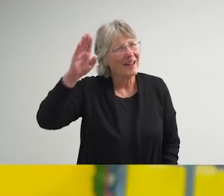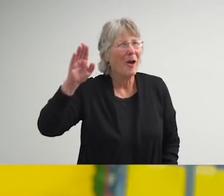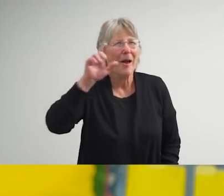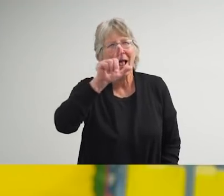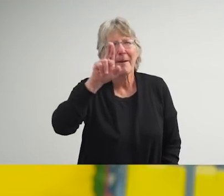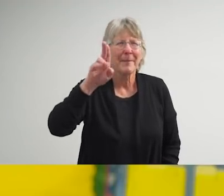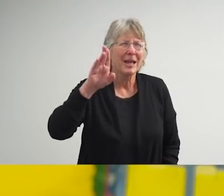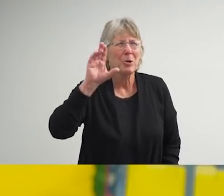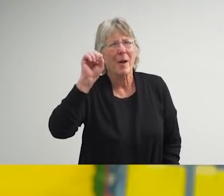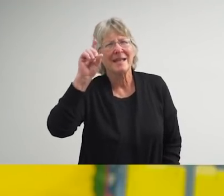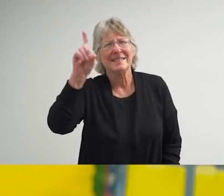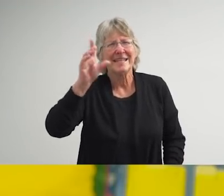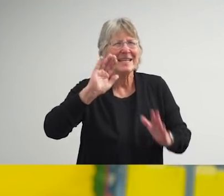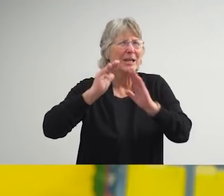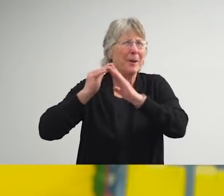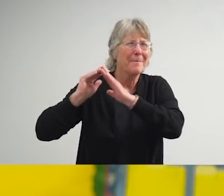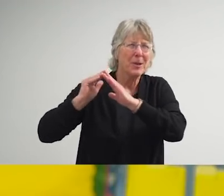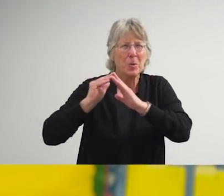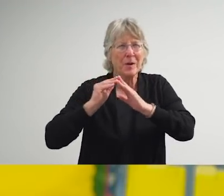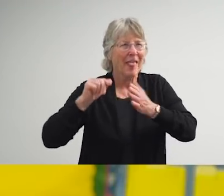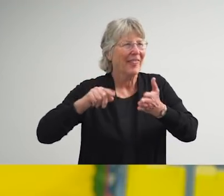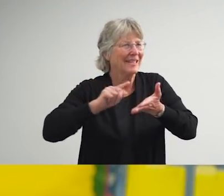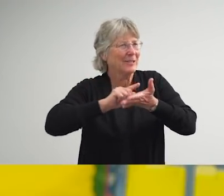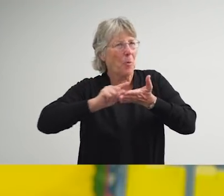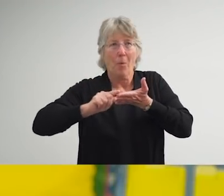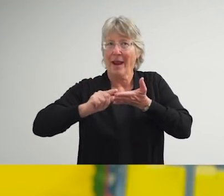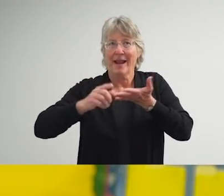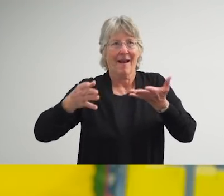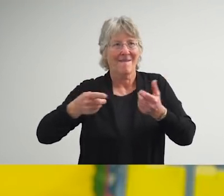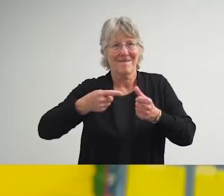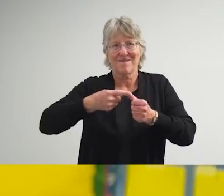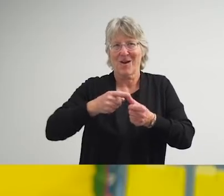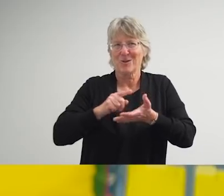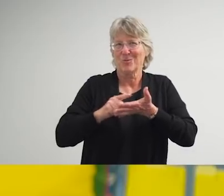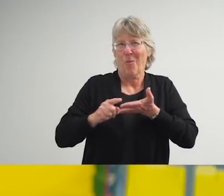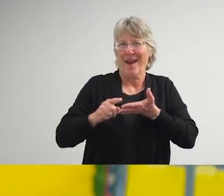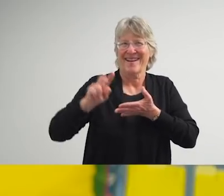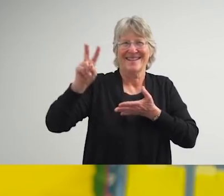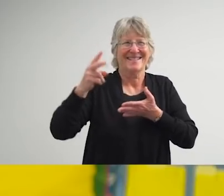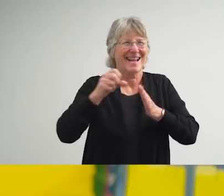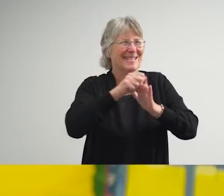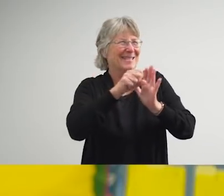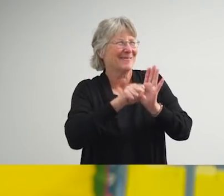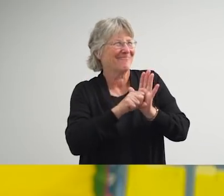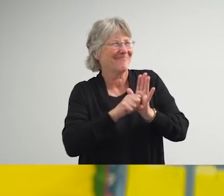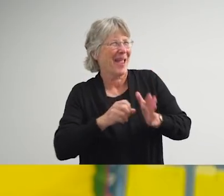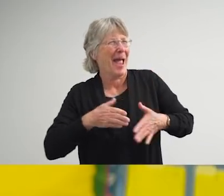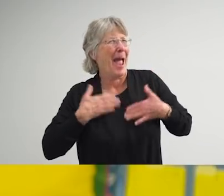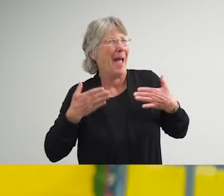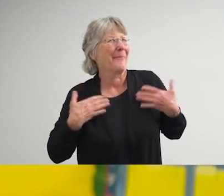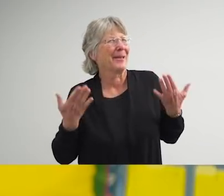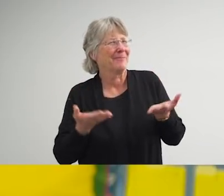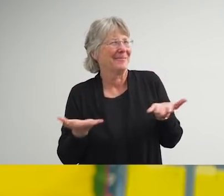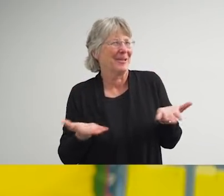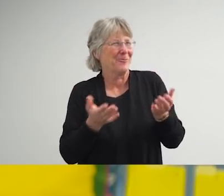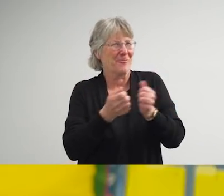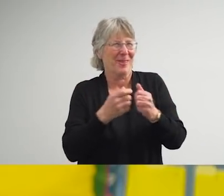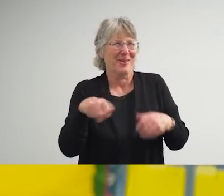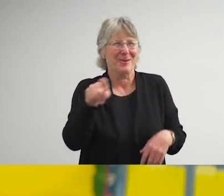Hello, Long Beach Unified community. This week is the first week of the second semester, and I'm glad to be here with